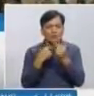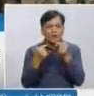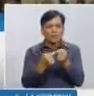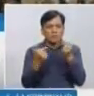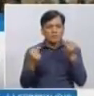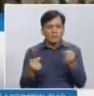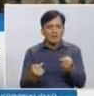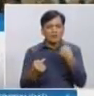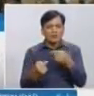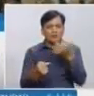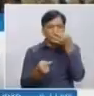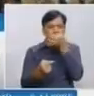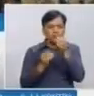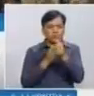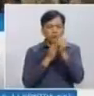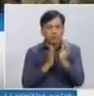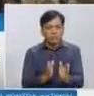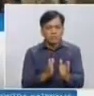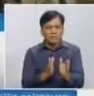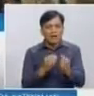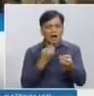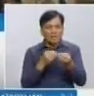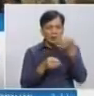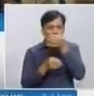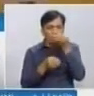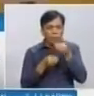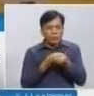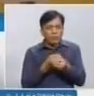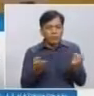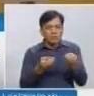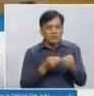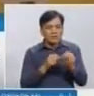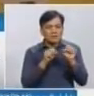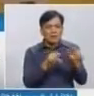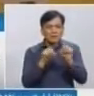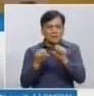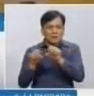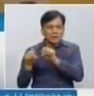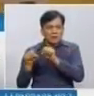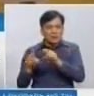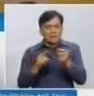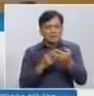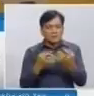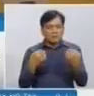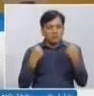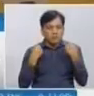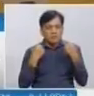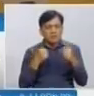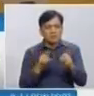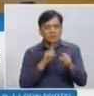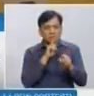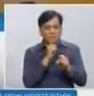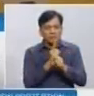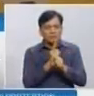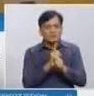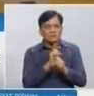drug lordism, drug dealing, and drug pushing as forceful and